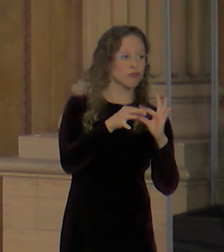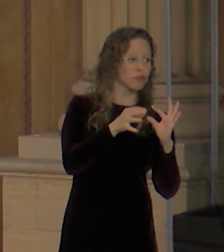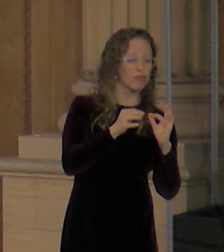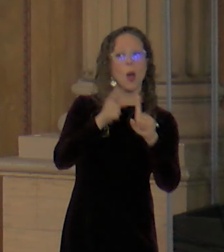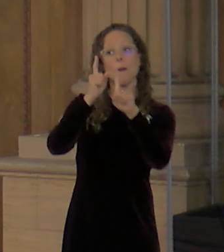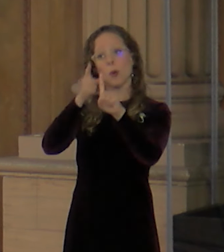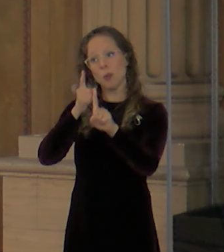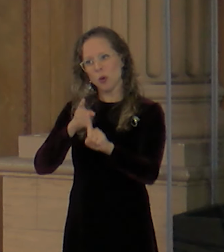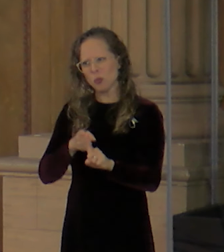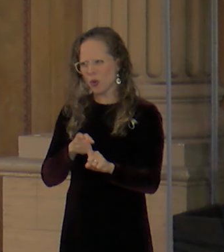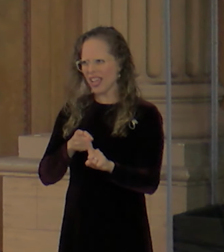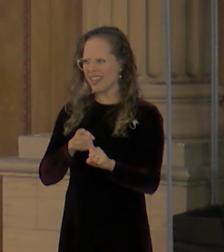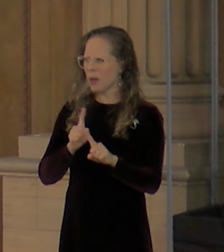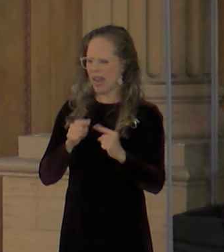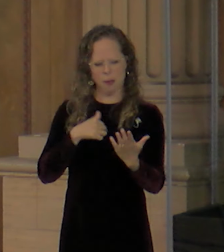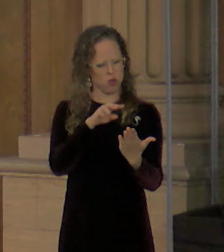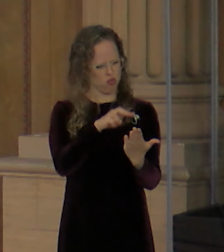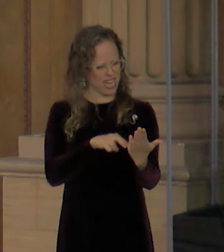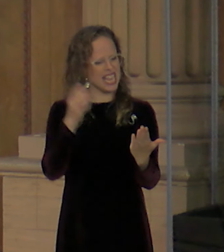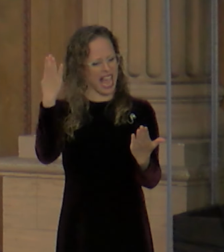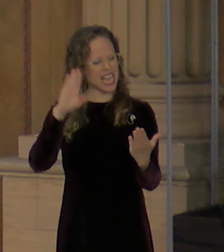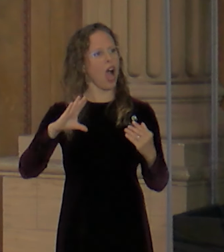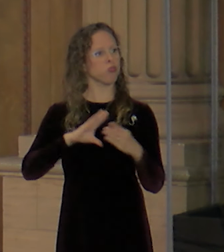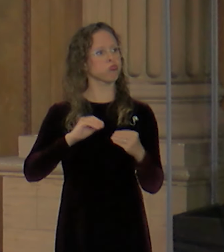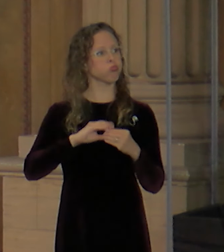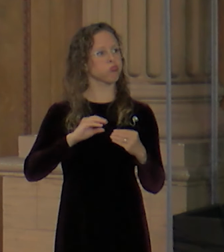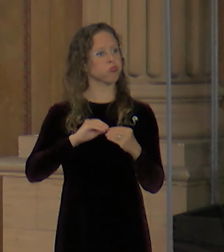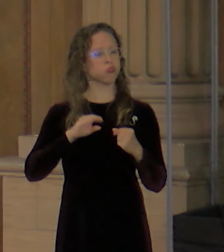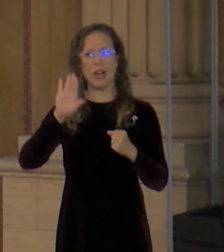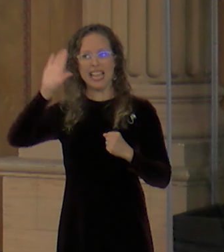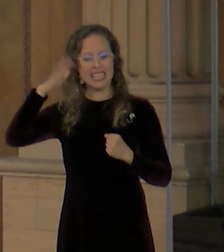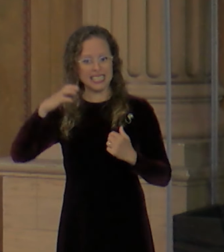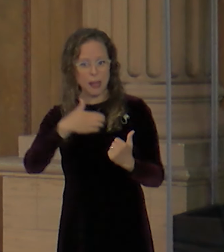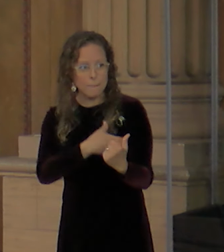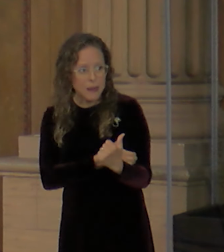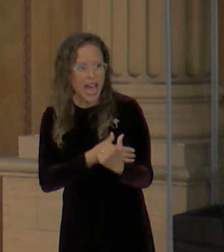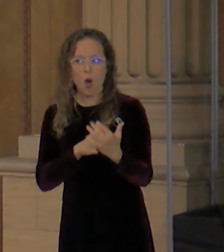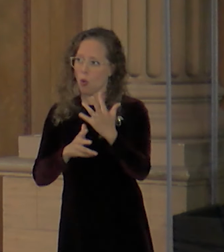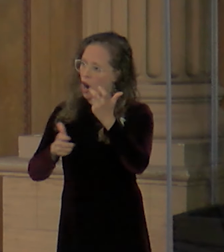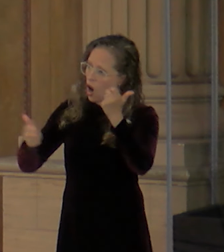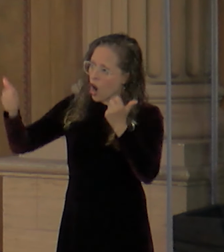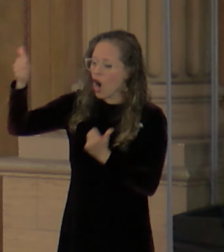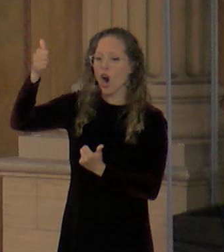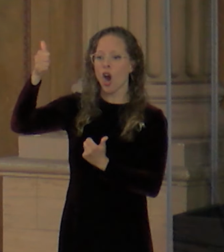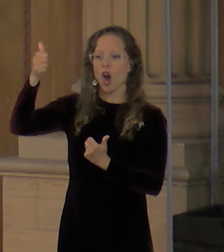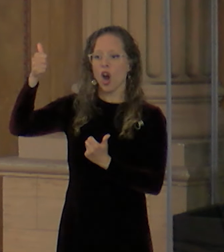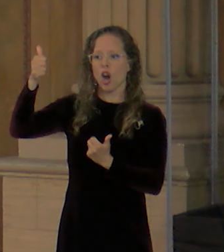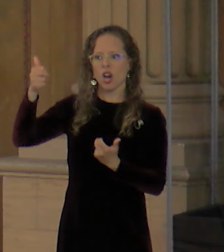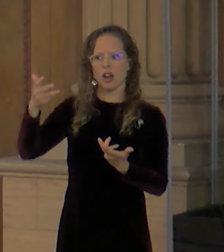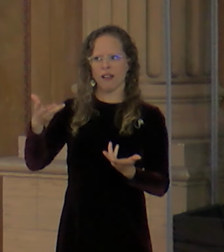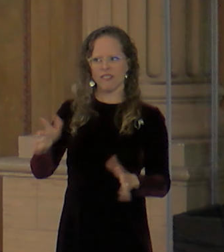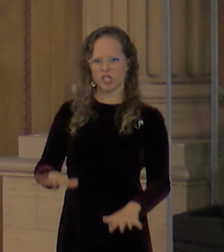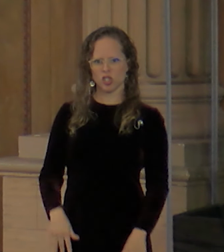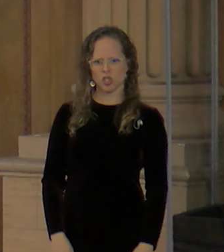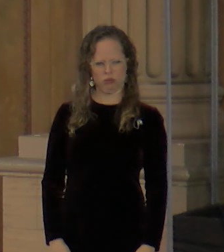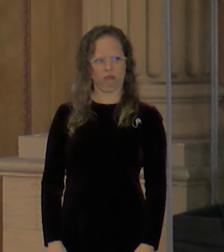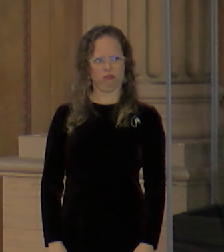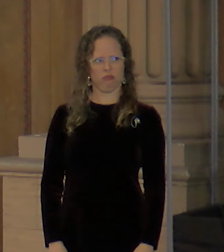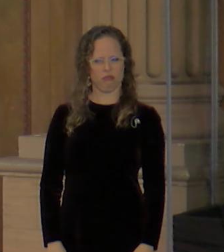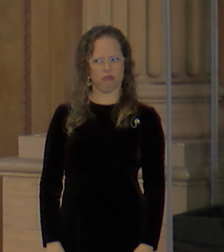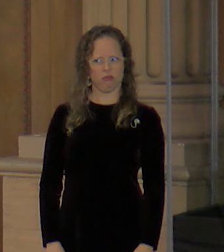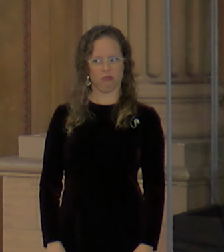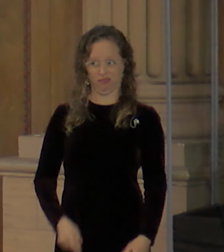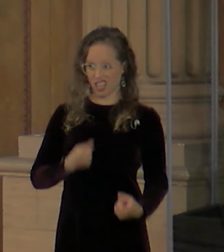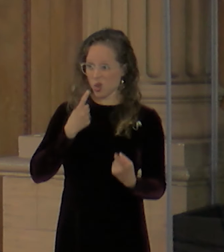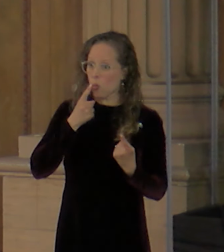no application here. God describes Leviathan's power. He describes his superior power. That's the end of the speech, and that restores Job's